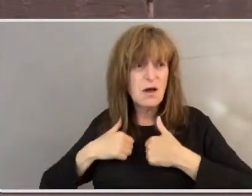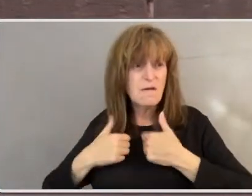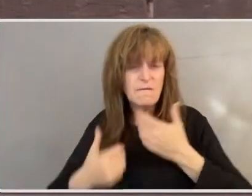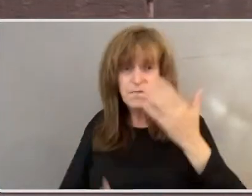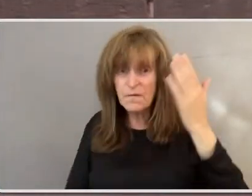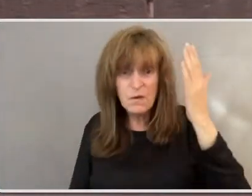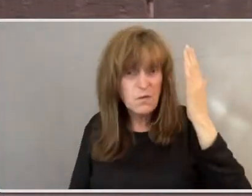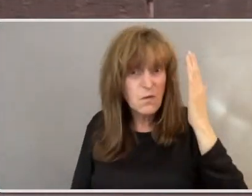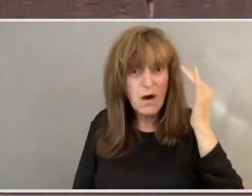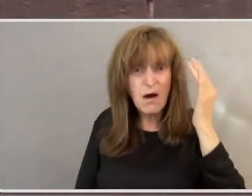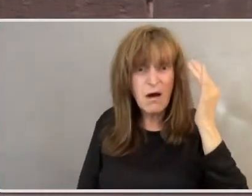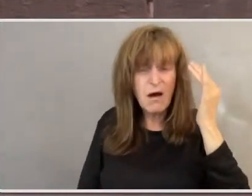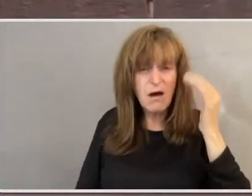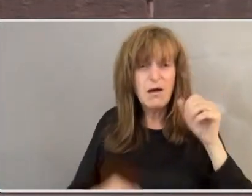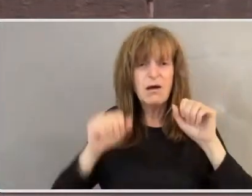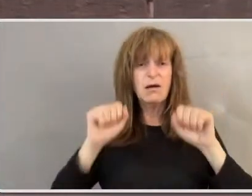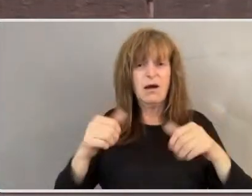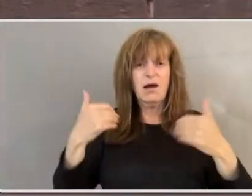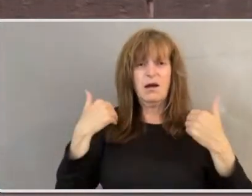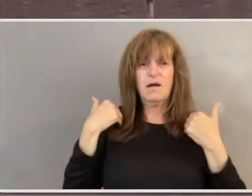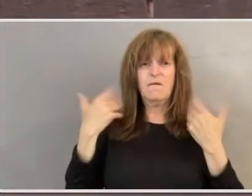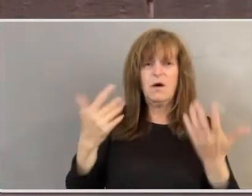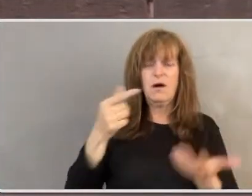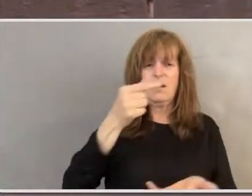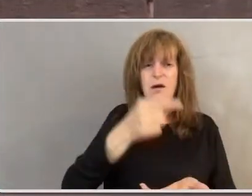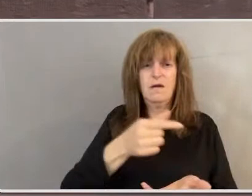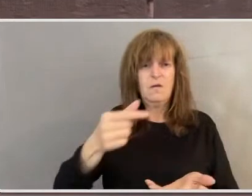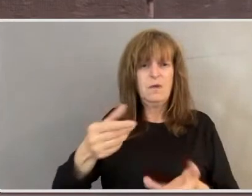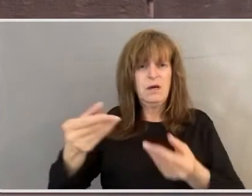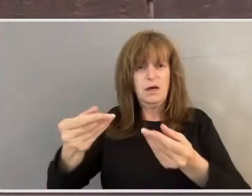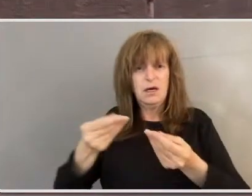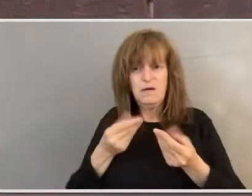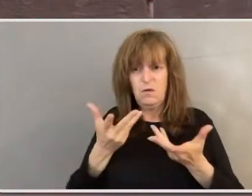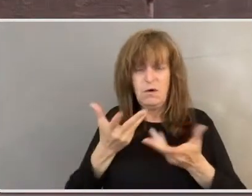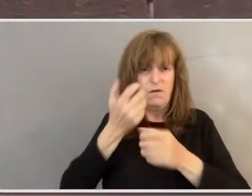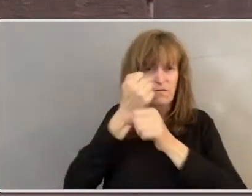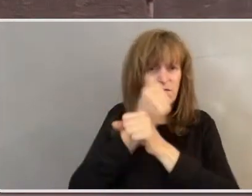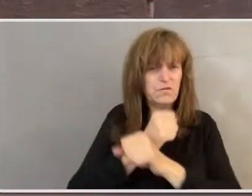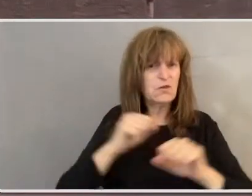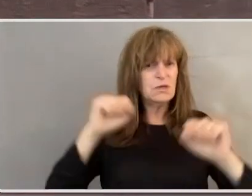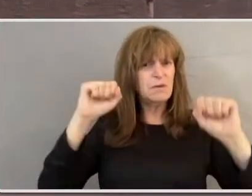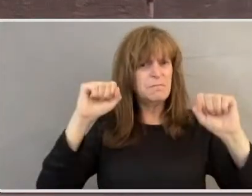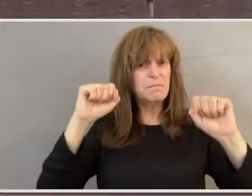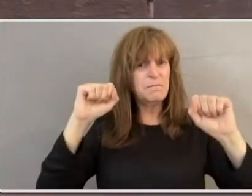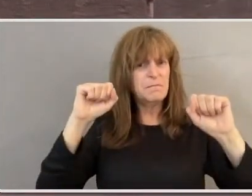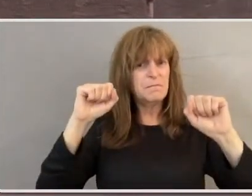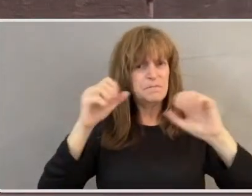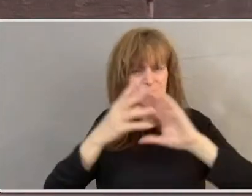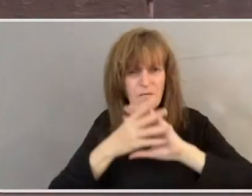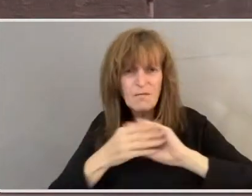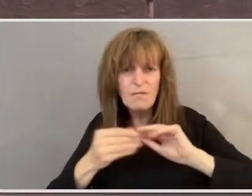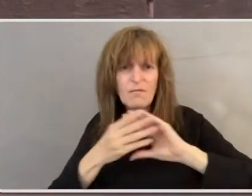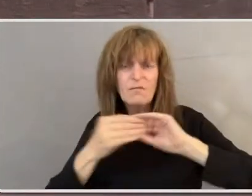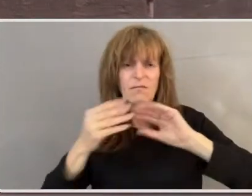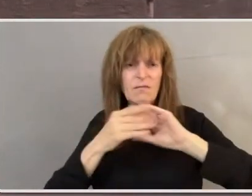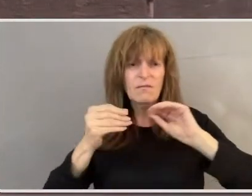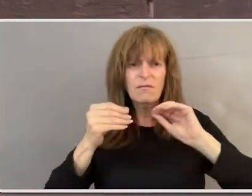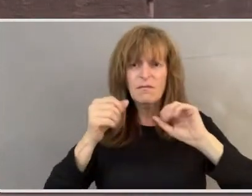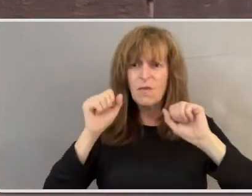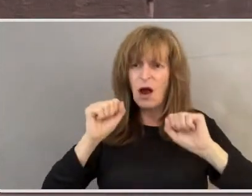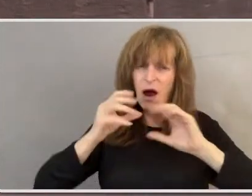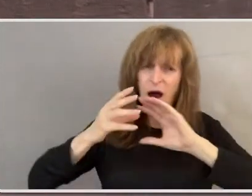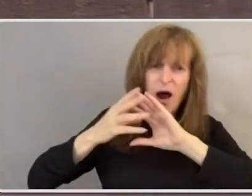had that freedom to speak and to say the words that you have to